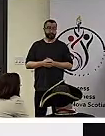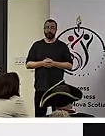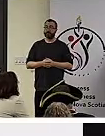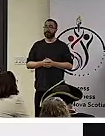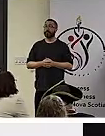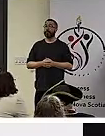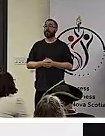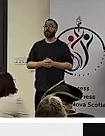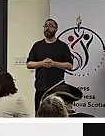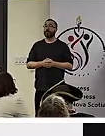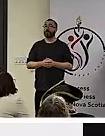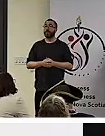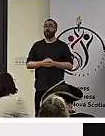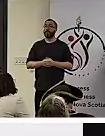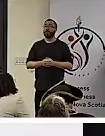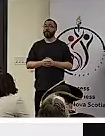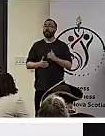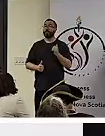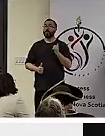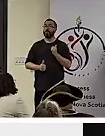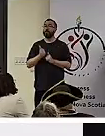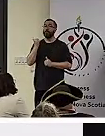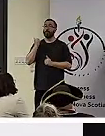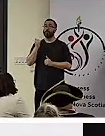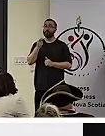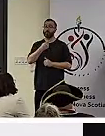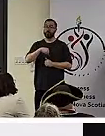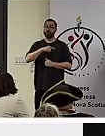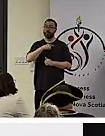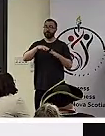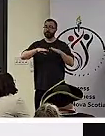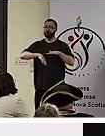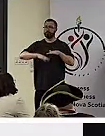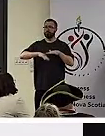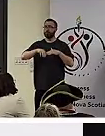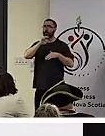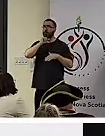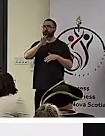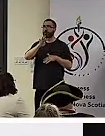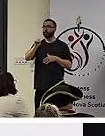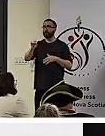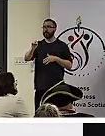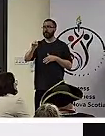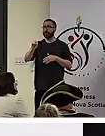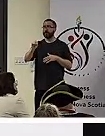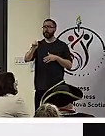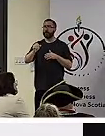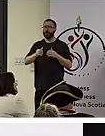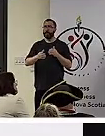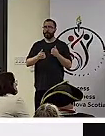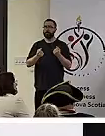Most of us are young people under 40. Most of us live at home with our families.